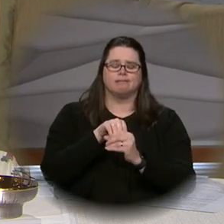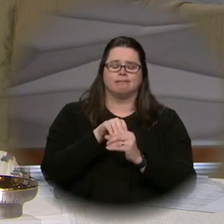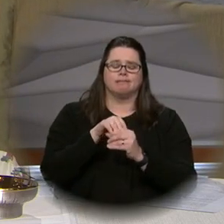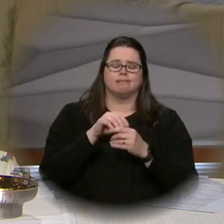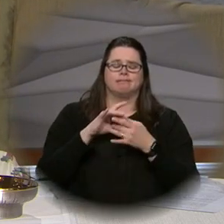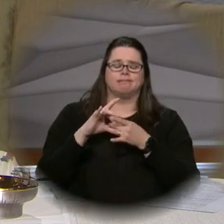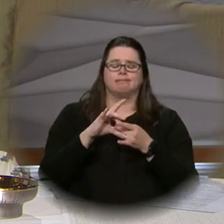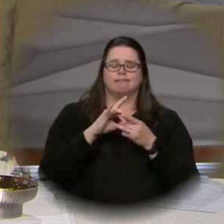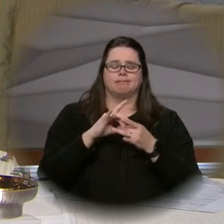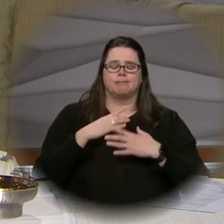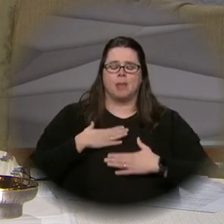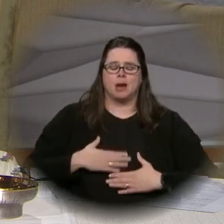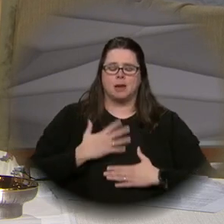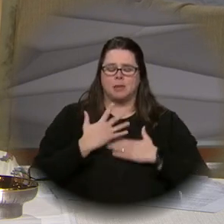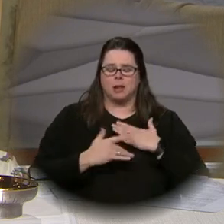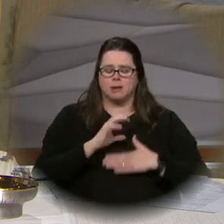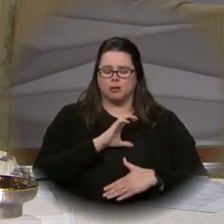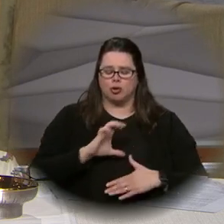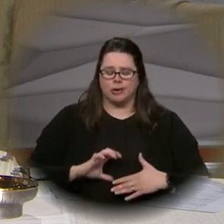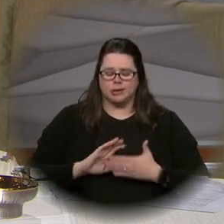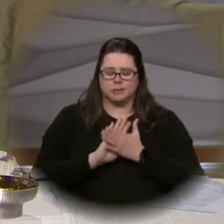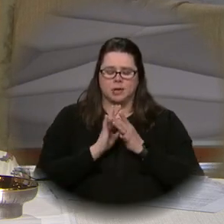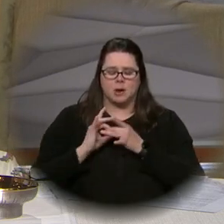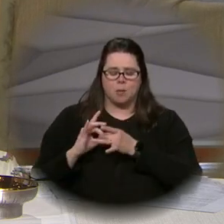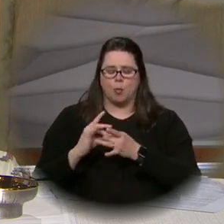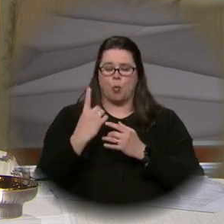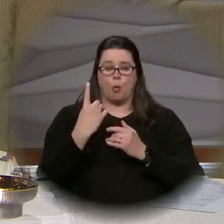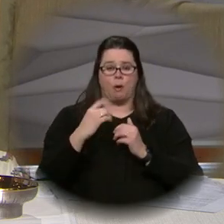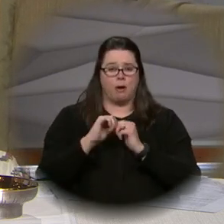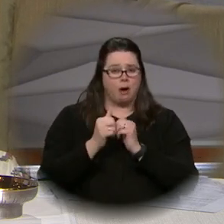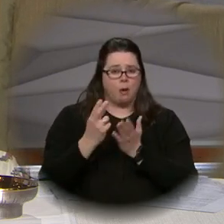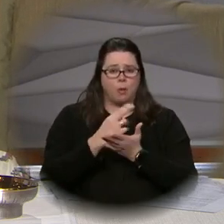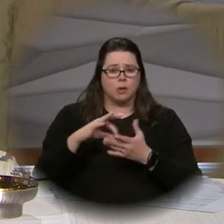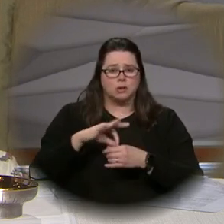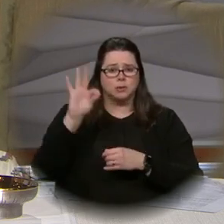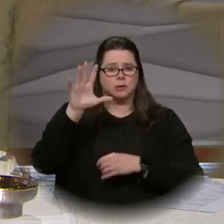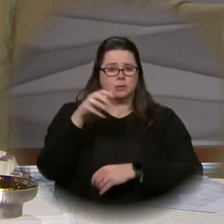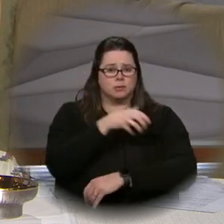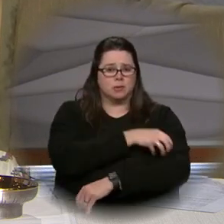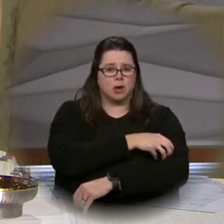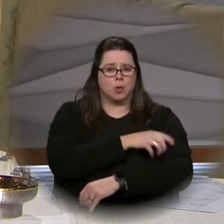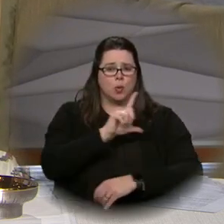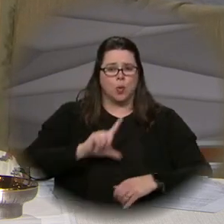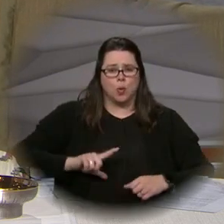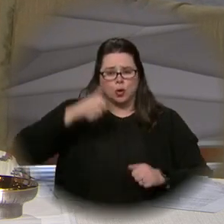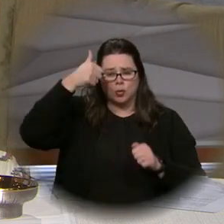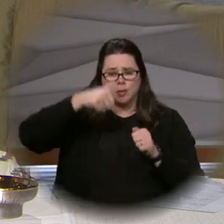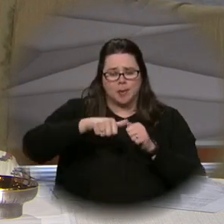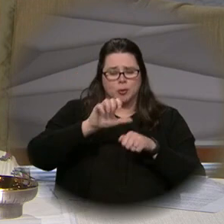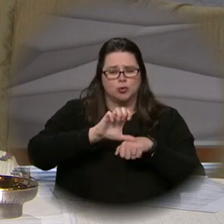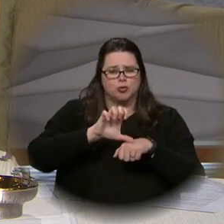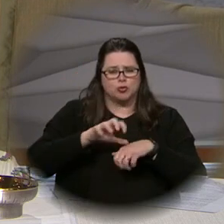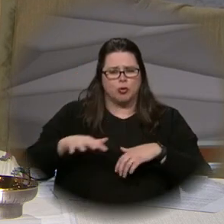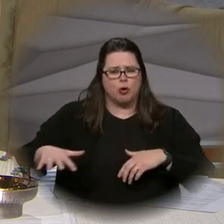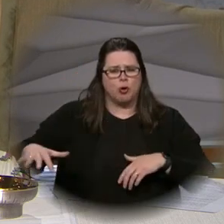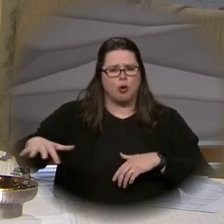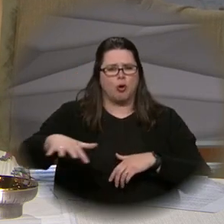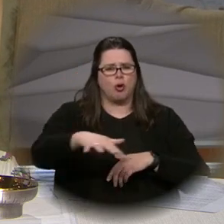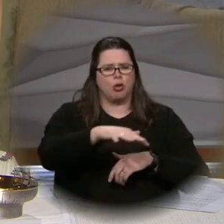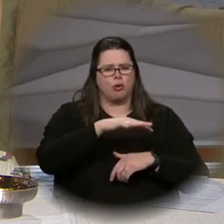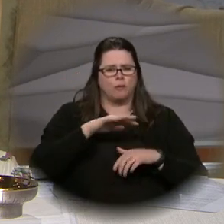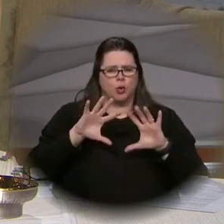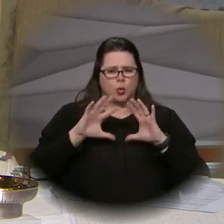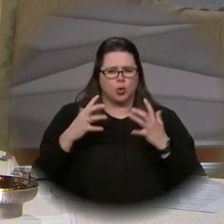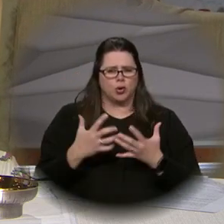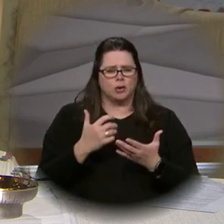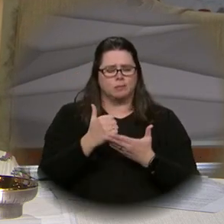of Christ, we may be gathered into one by the Holy Spirit. Remember, Lord, your church spread throughout the world and bring her to the fullness of charity, together